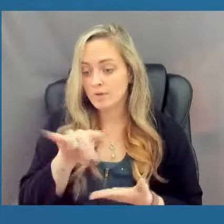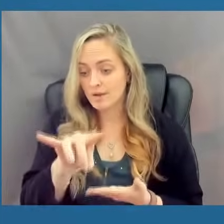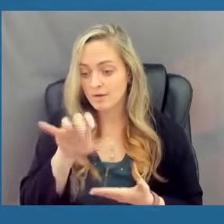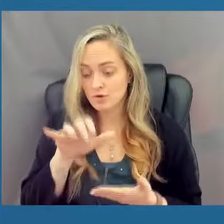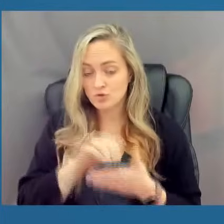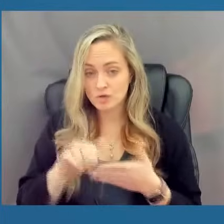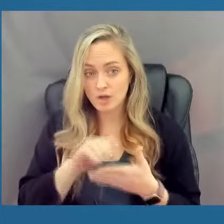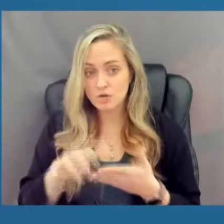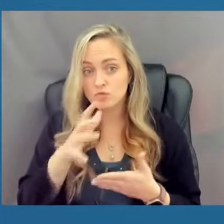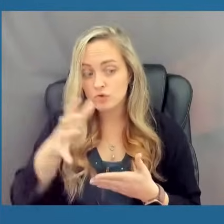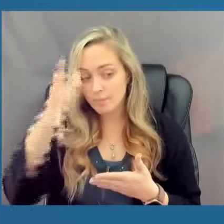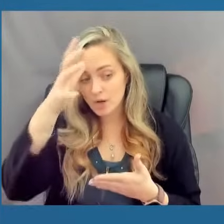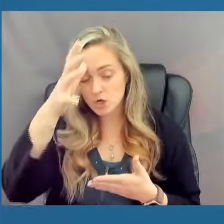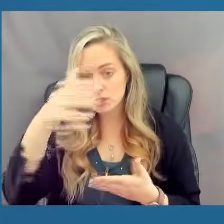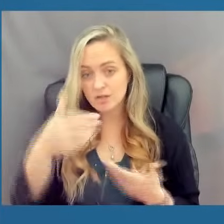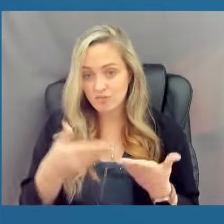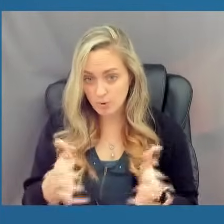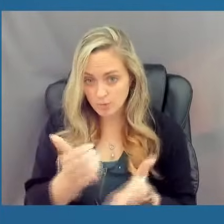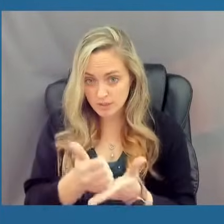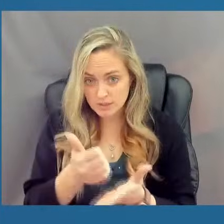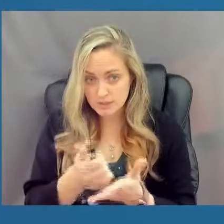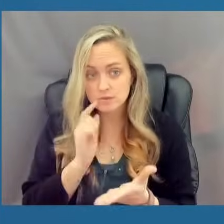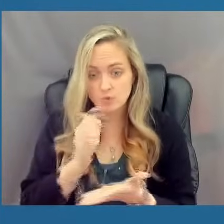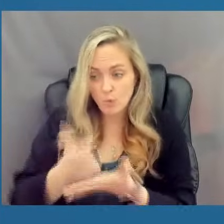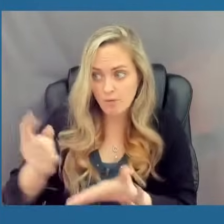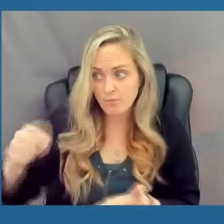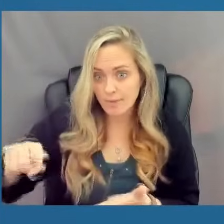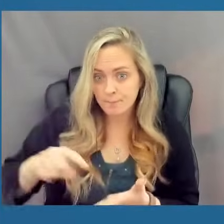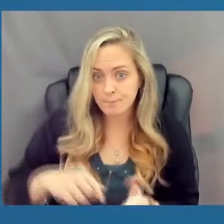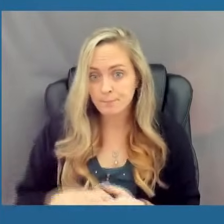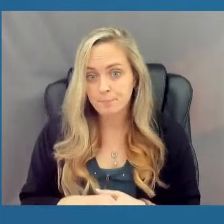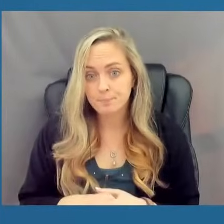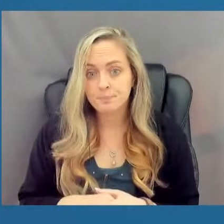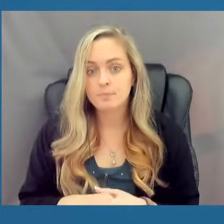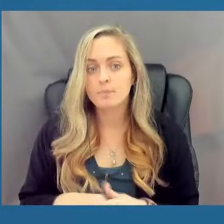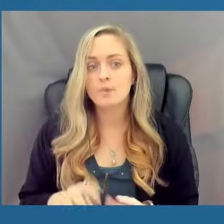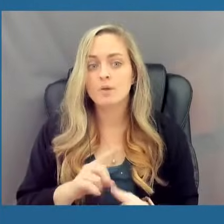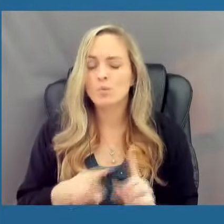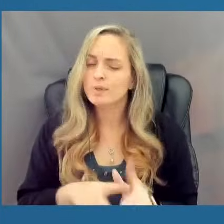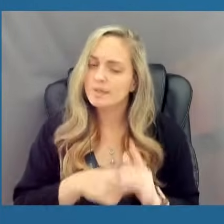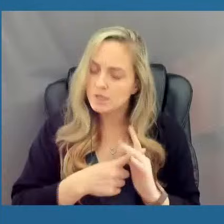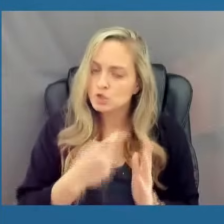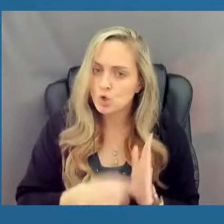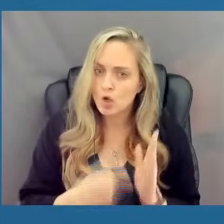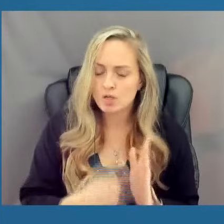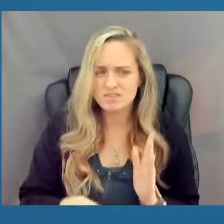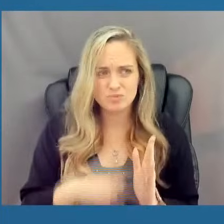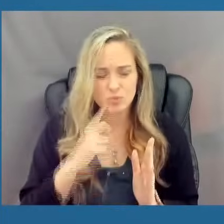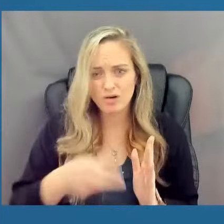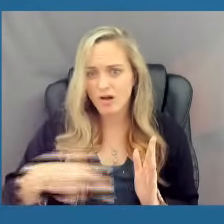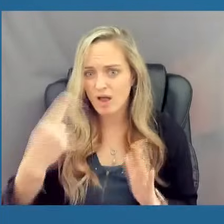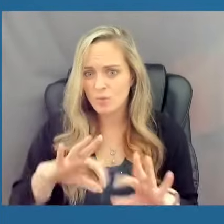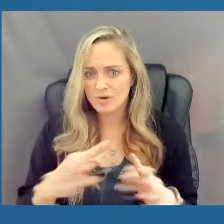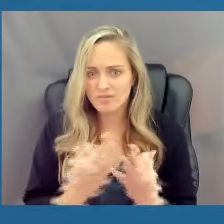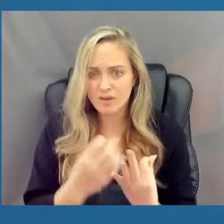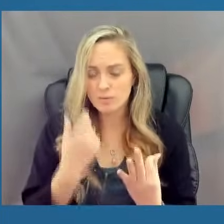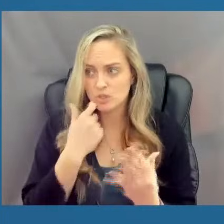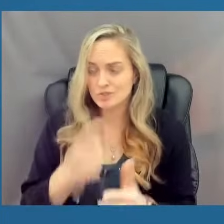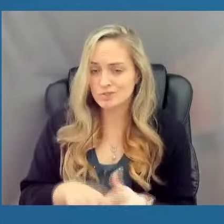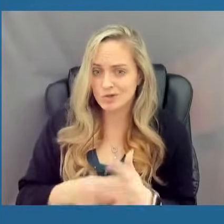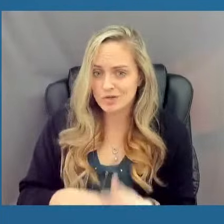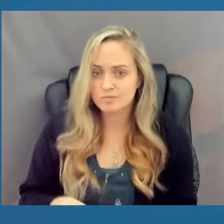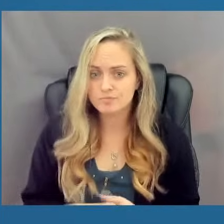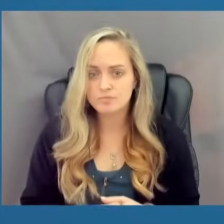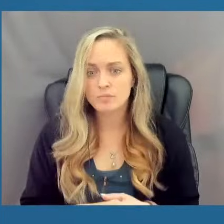parents receiving public assistance to help them with those initial costs, which are always so high when your family is just starting out, as well